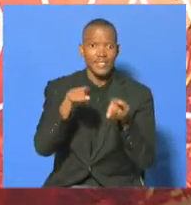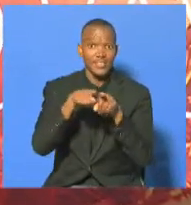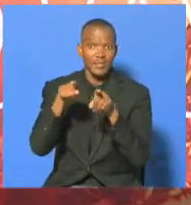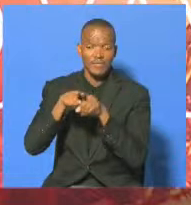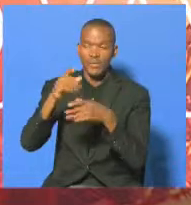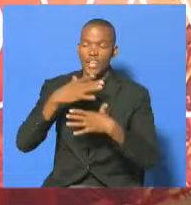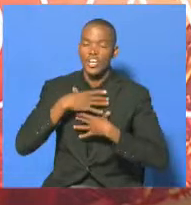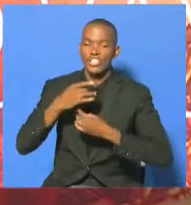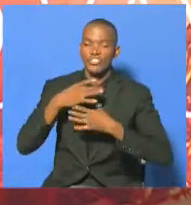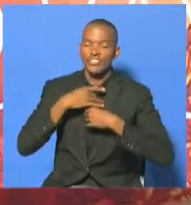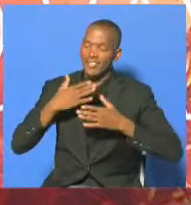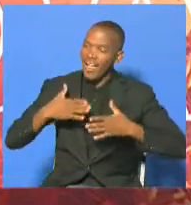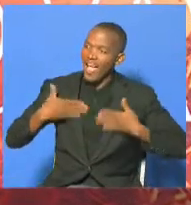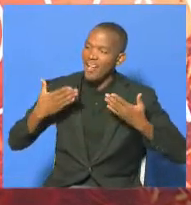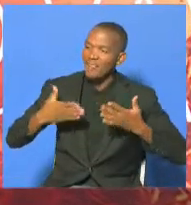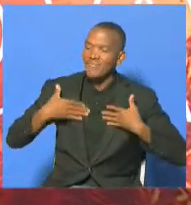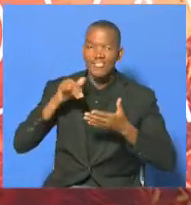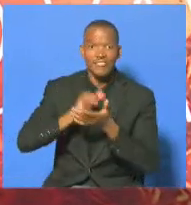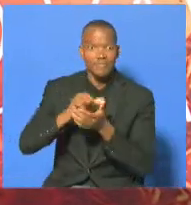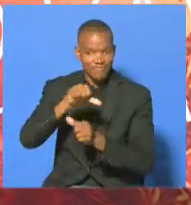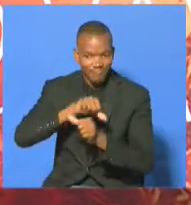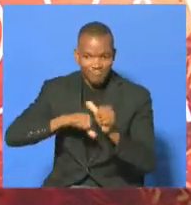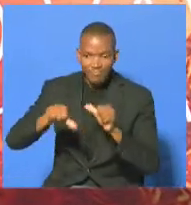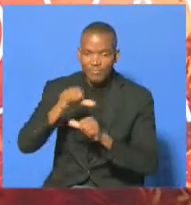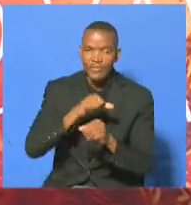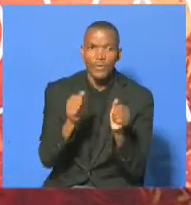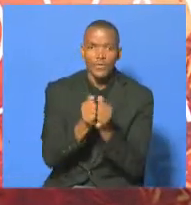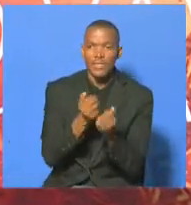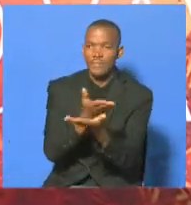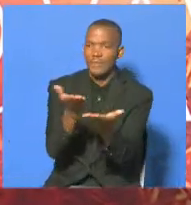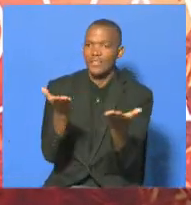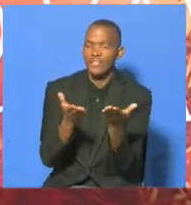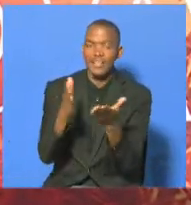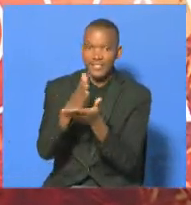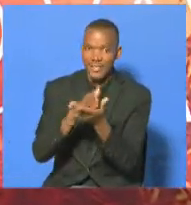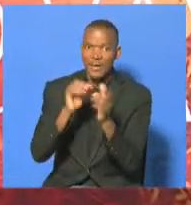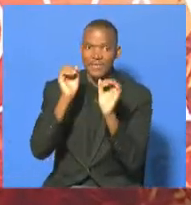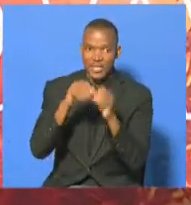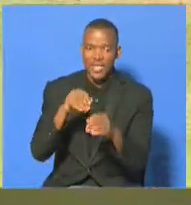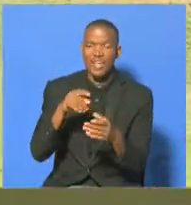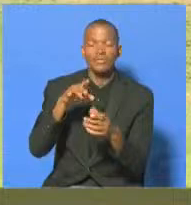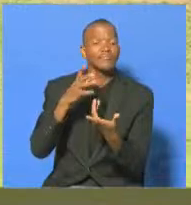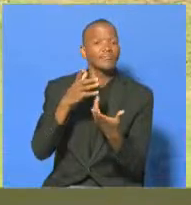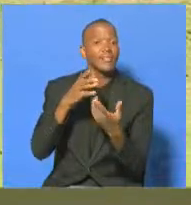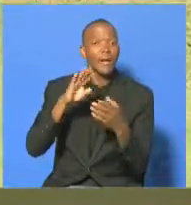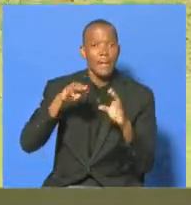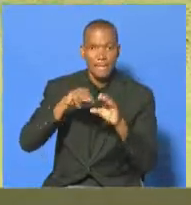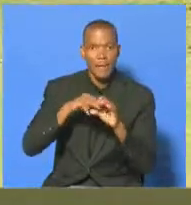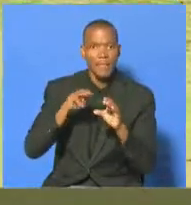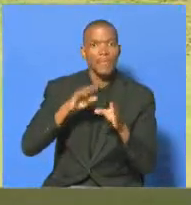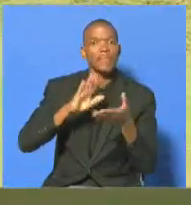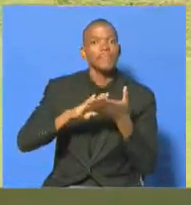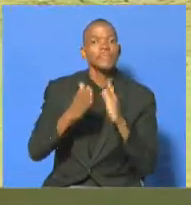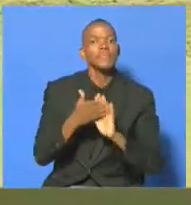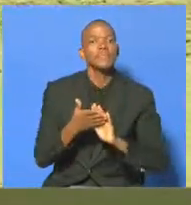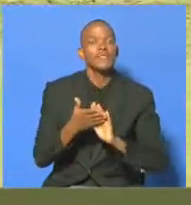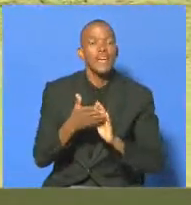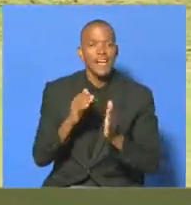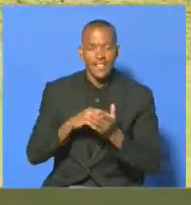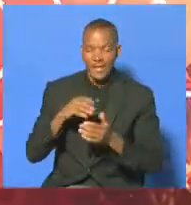participating, the interaction that we have with them, some of them may choose to be members of the BDP. Party